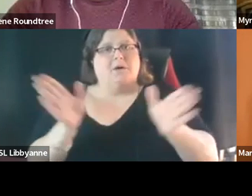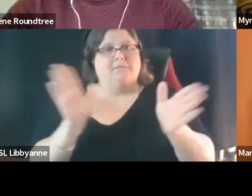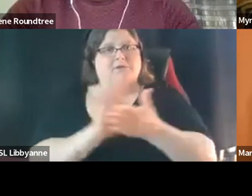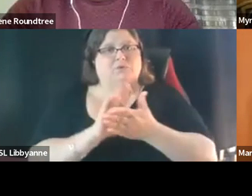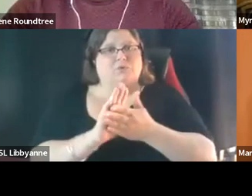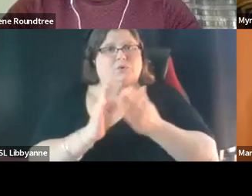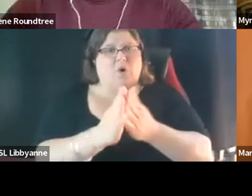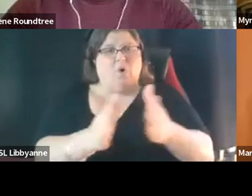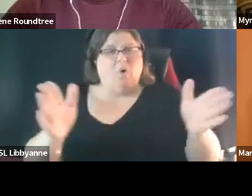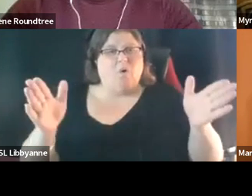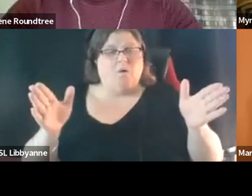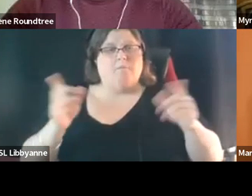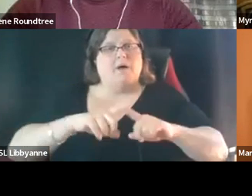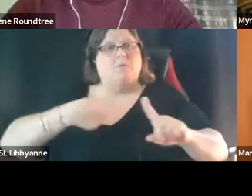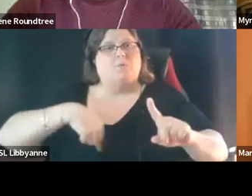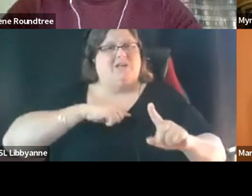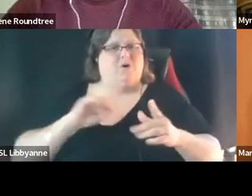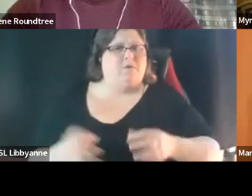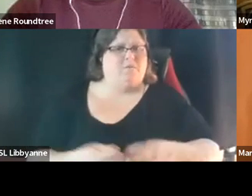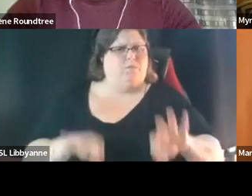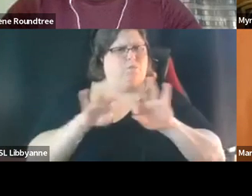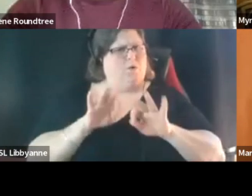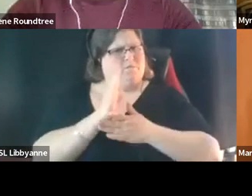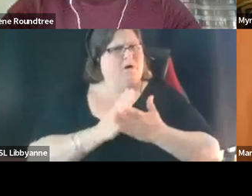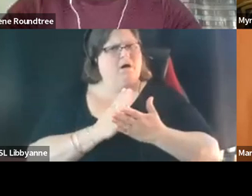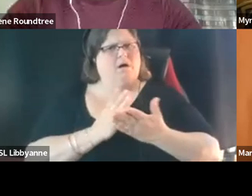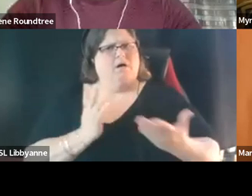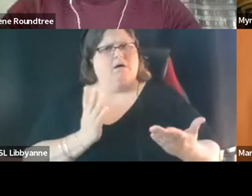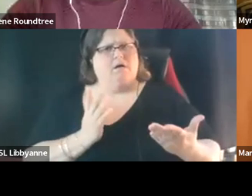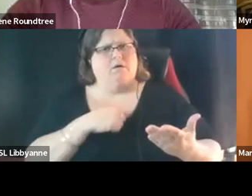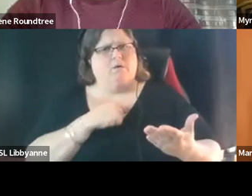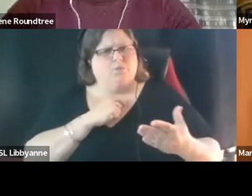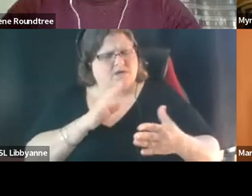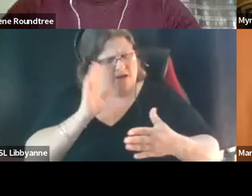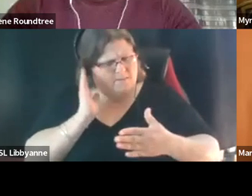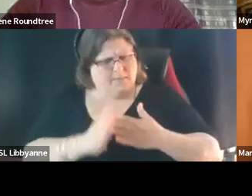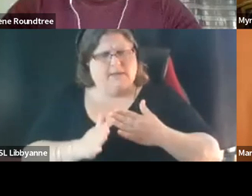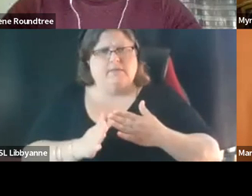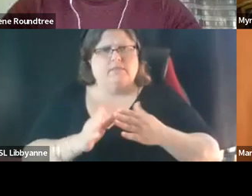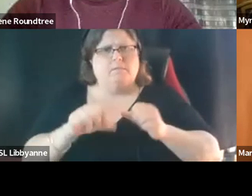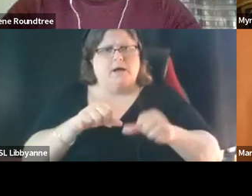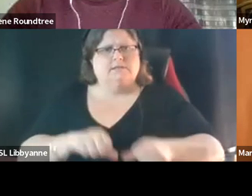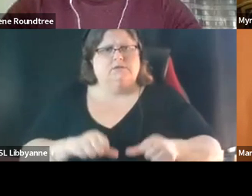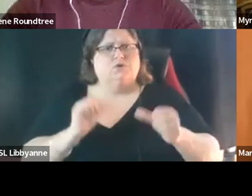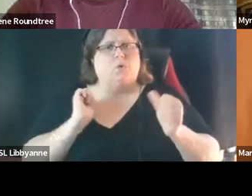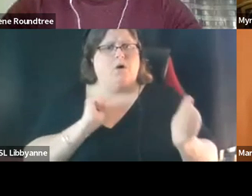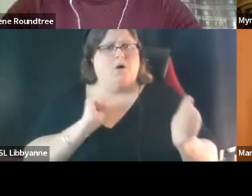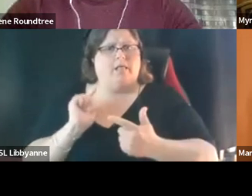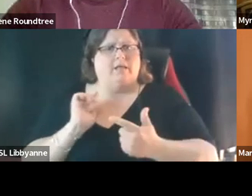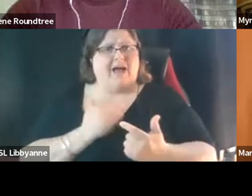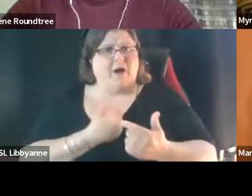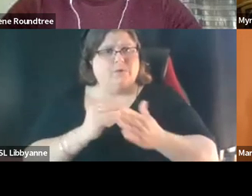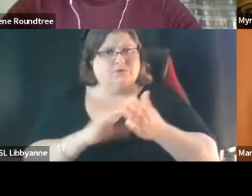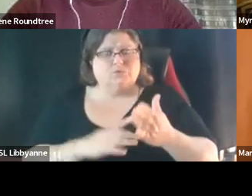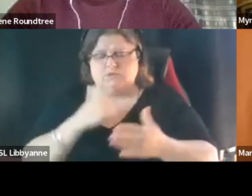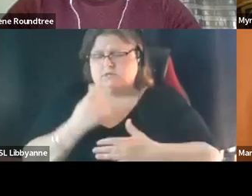we are an essential part of the puzzle. We complete it. Above all, that our students can not only be